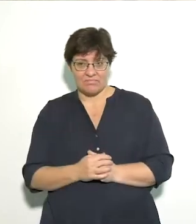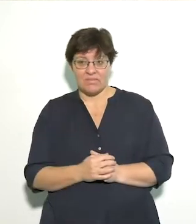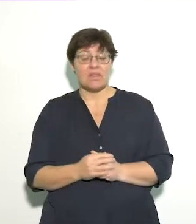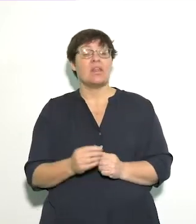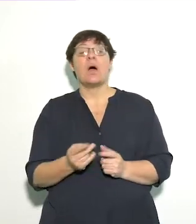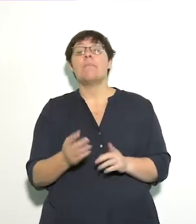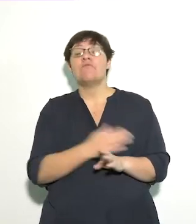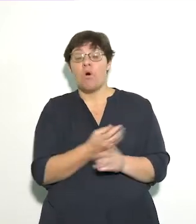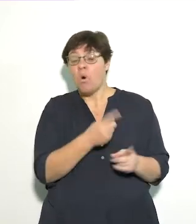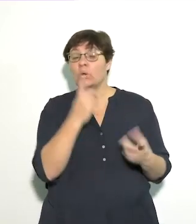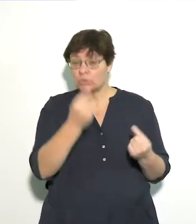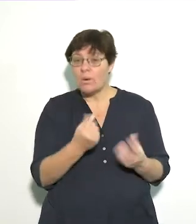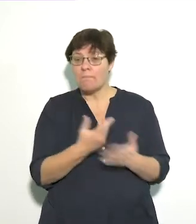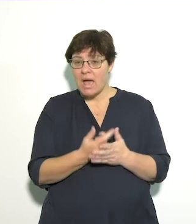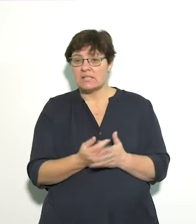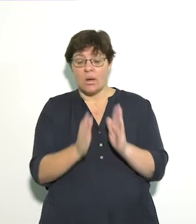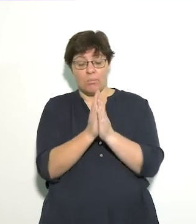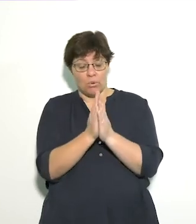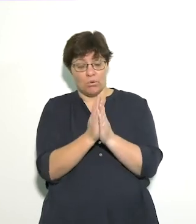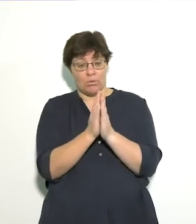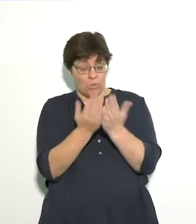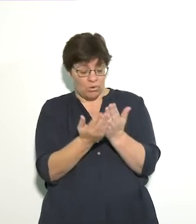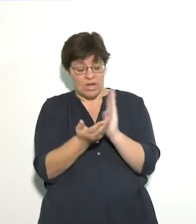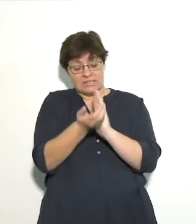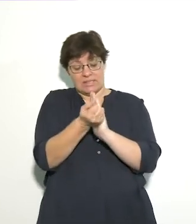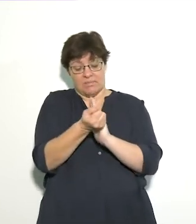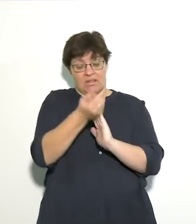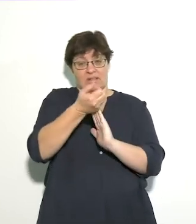it. Staple your book together. Now,